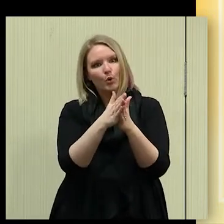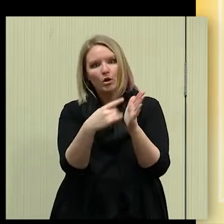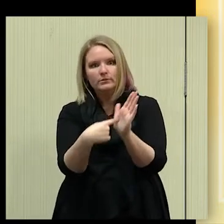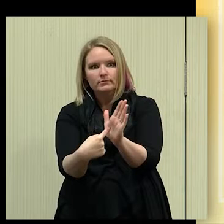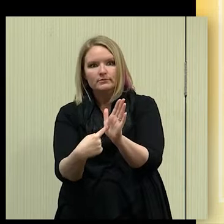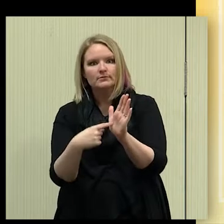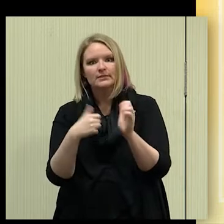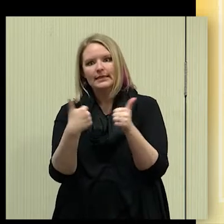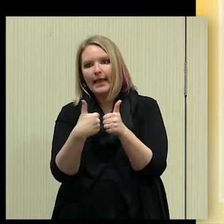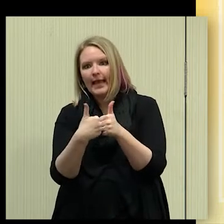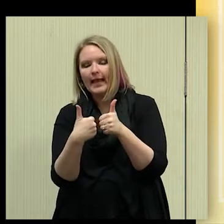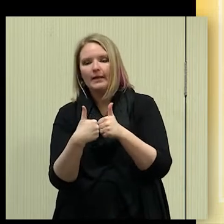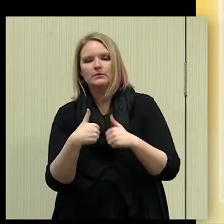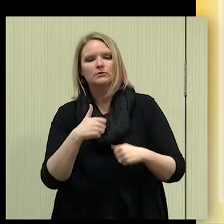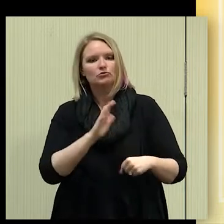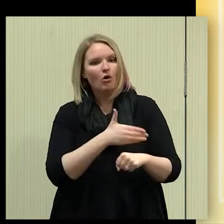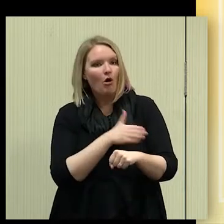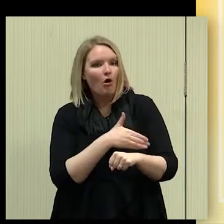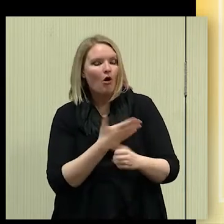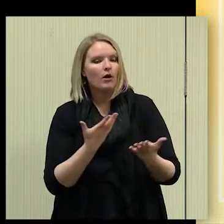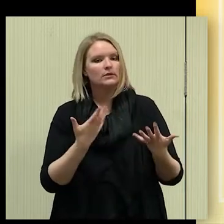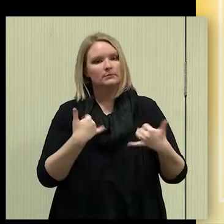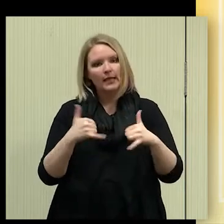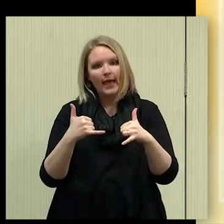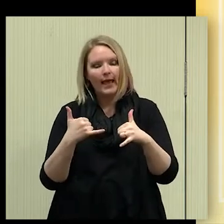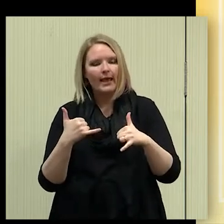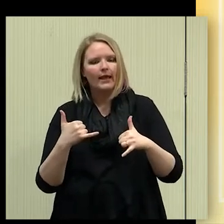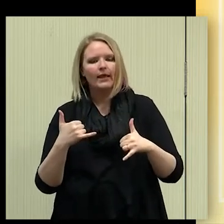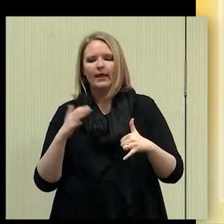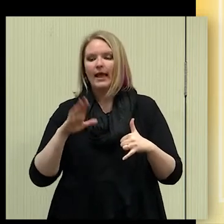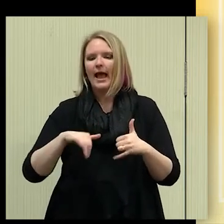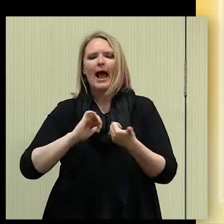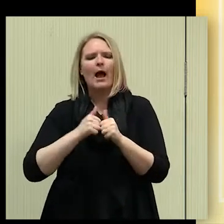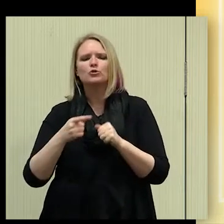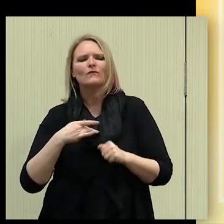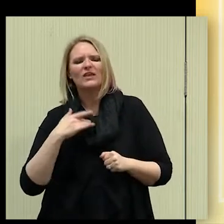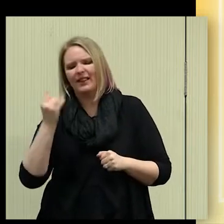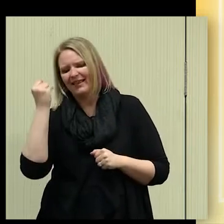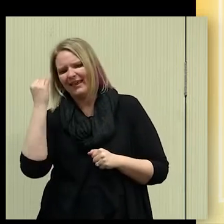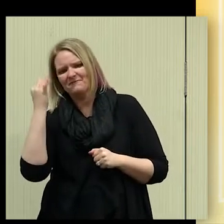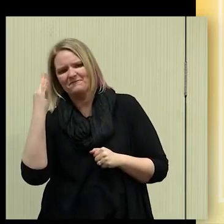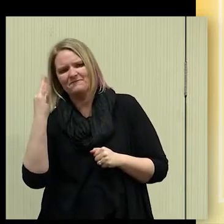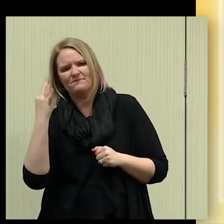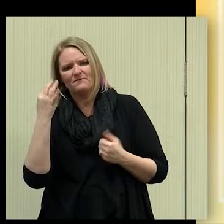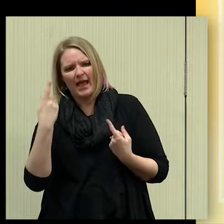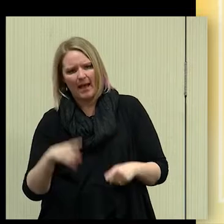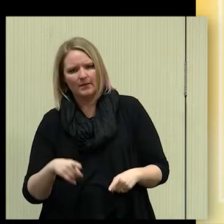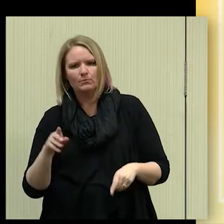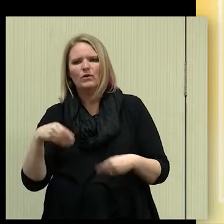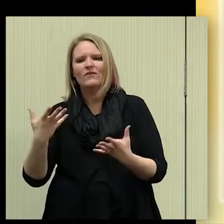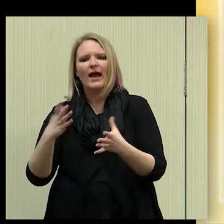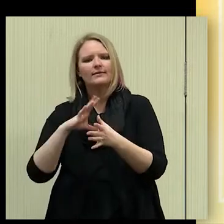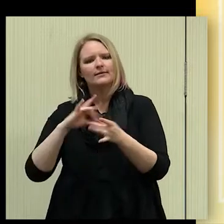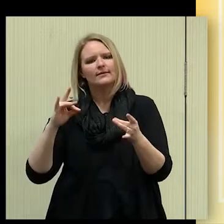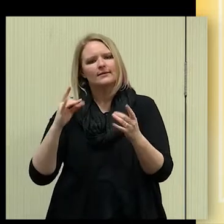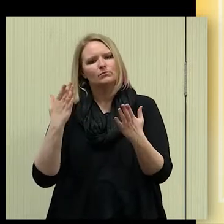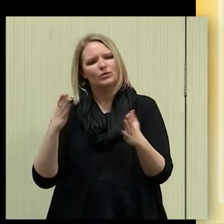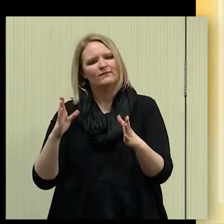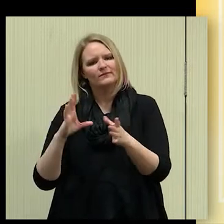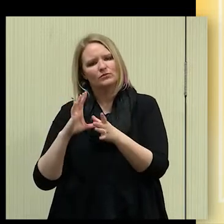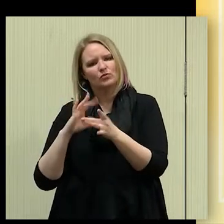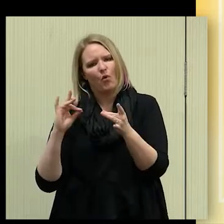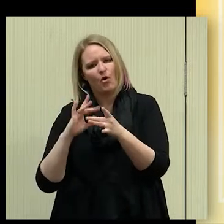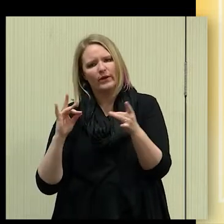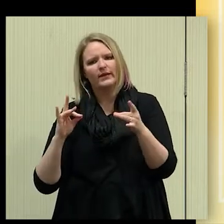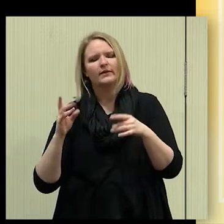games, using songs and games, playing things like how would you feel if, giving children vignettes, giving children ideas and